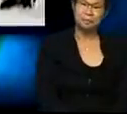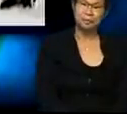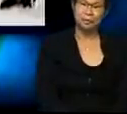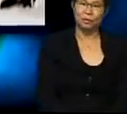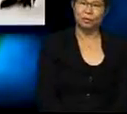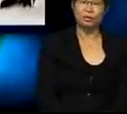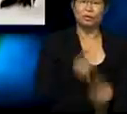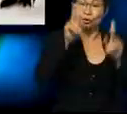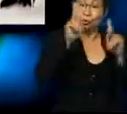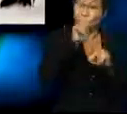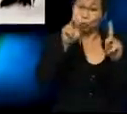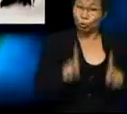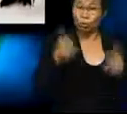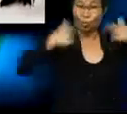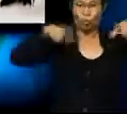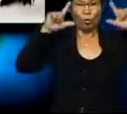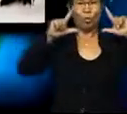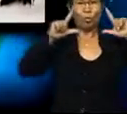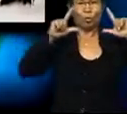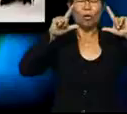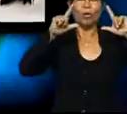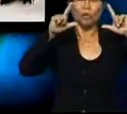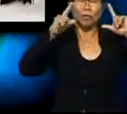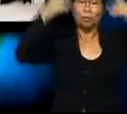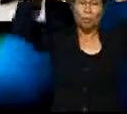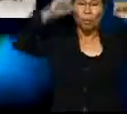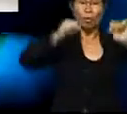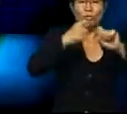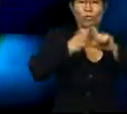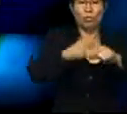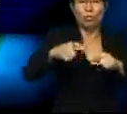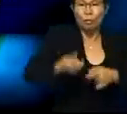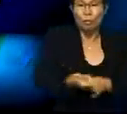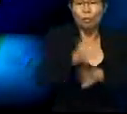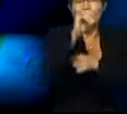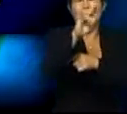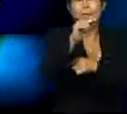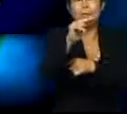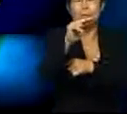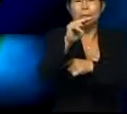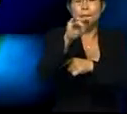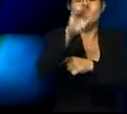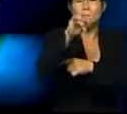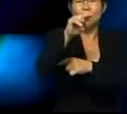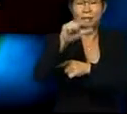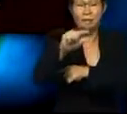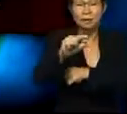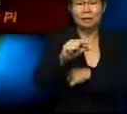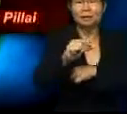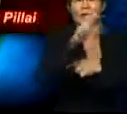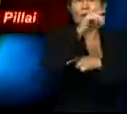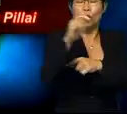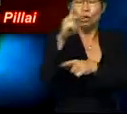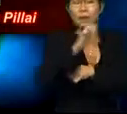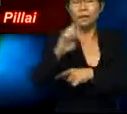Two well-known taukes from the mining industry, Lok Yu and Tambusami Pillai, were among the